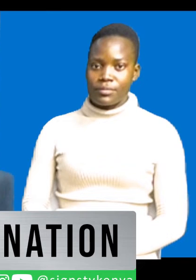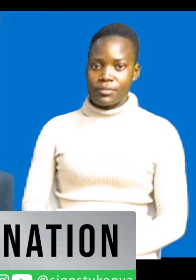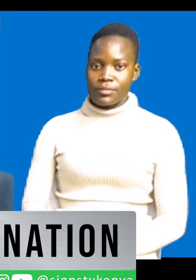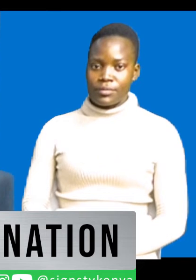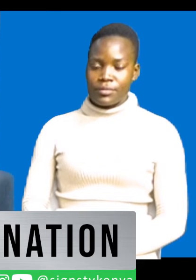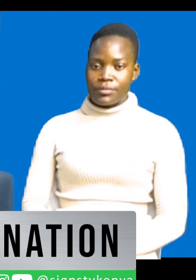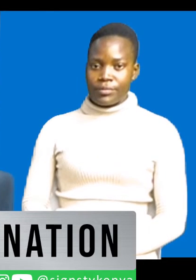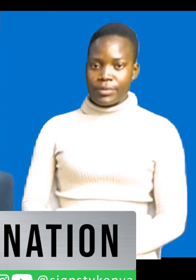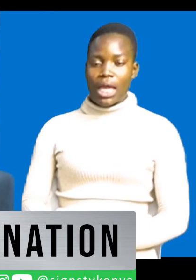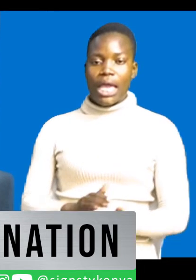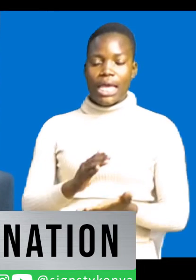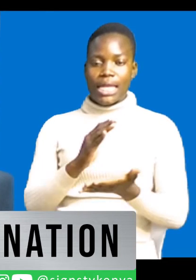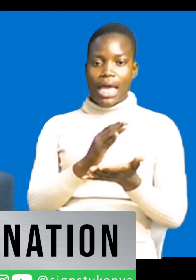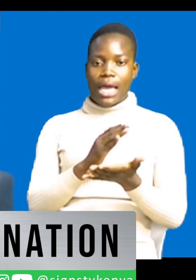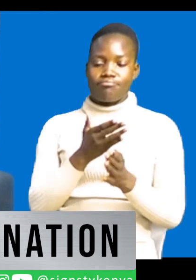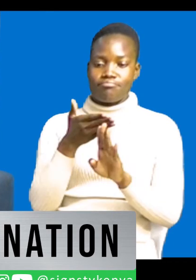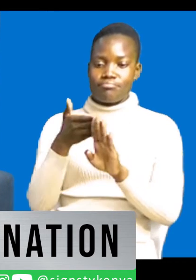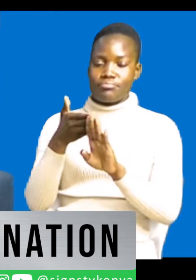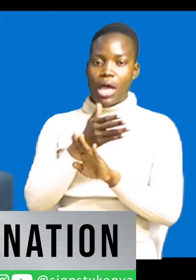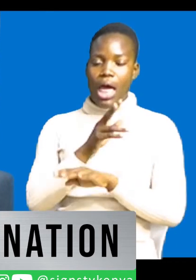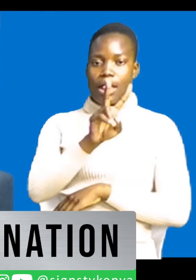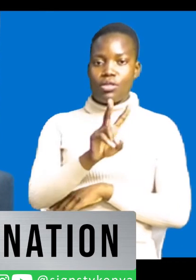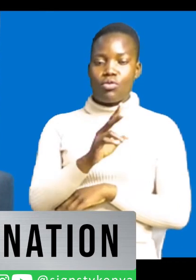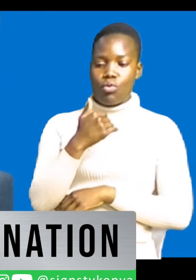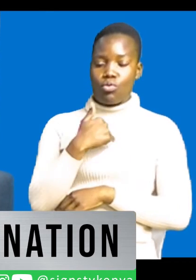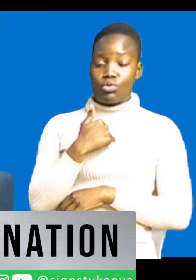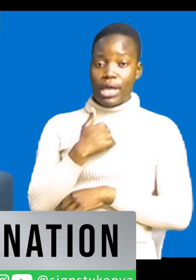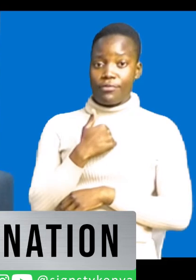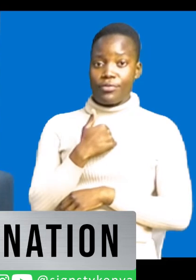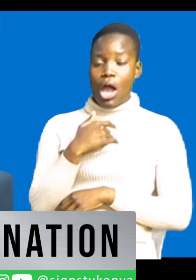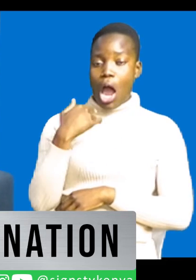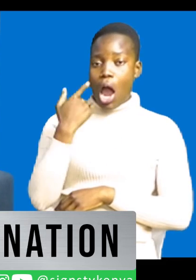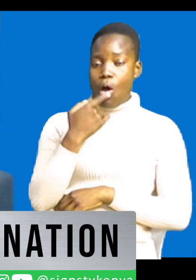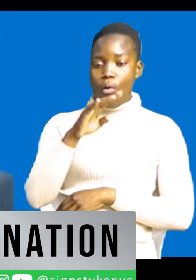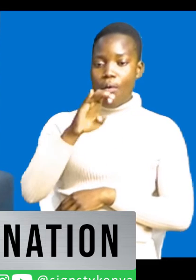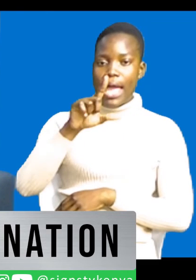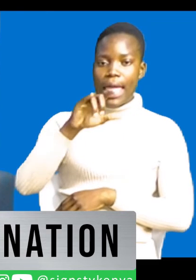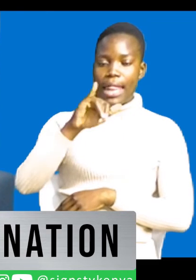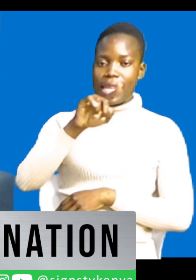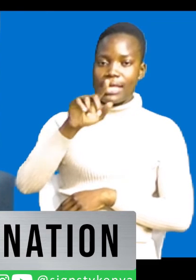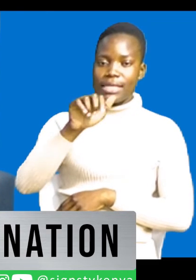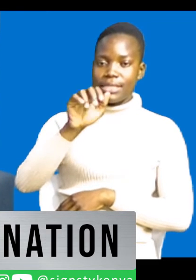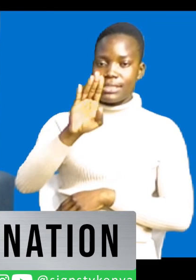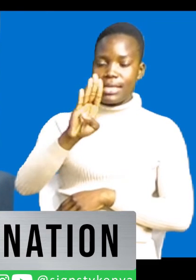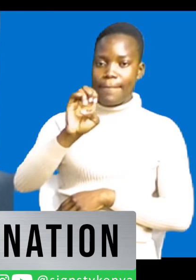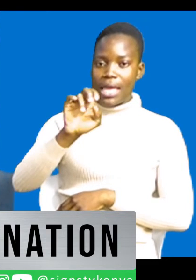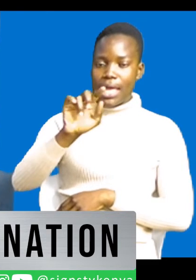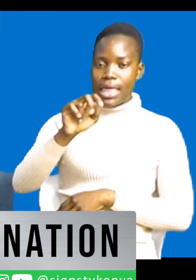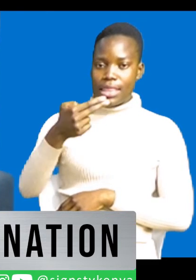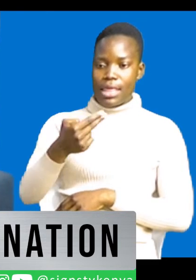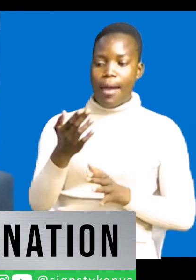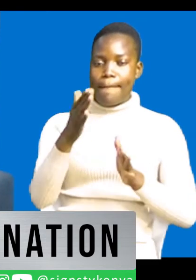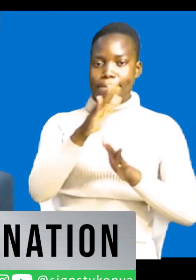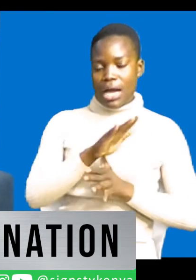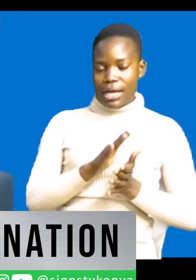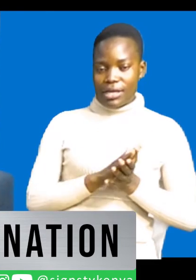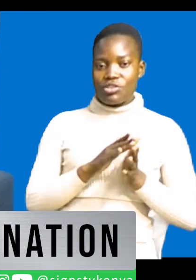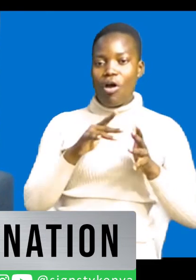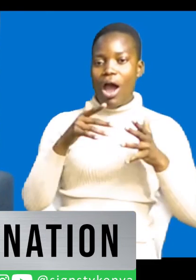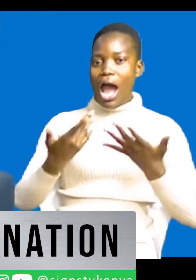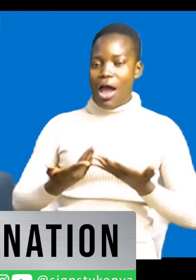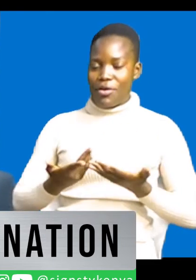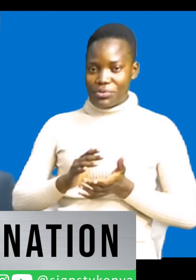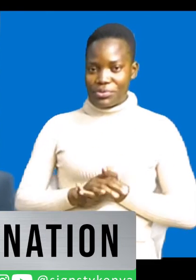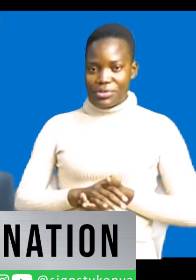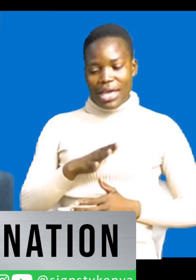In section 2 we have Elizabeth Michael back. Elizabeth, sasa poa sana Jona. Mambo fiti. Siasa ni moto